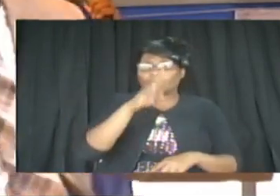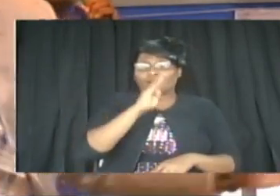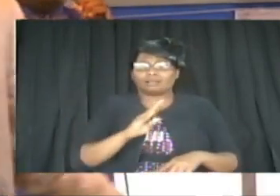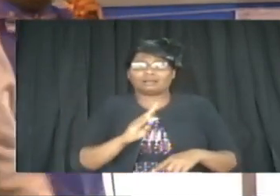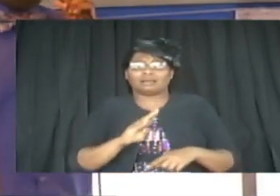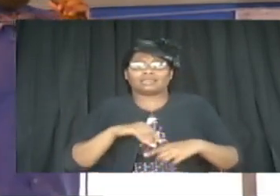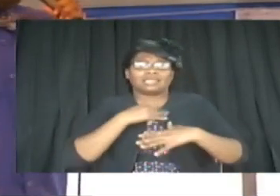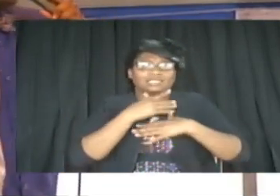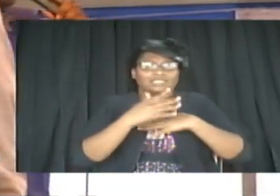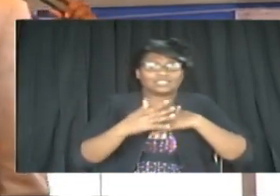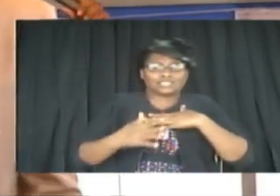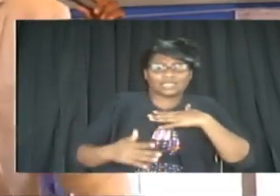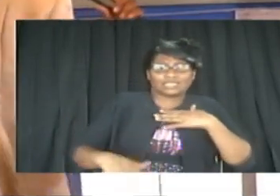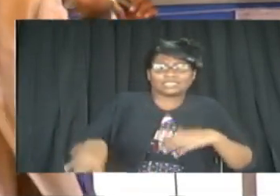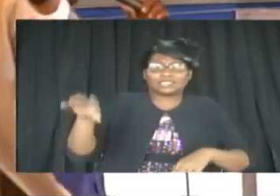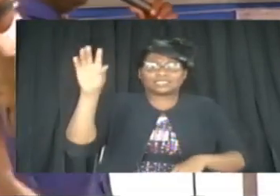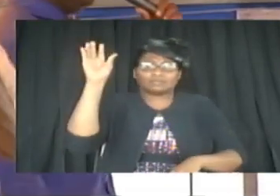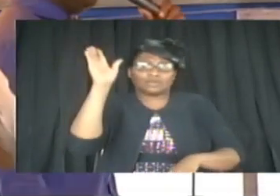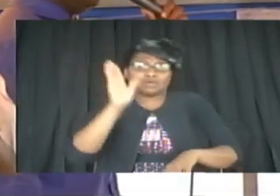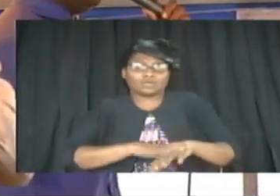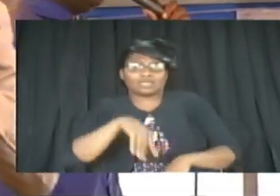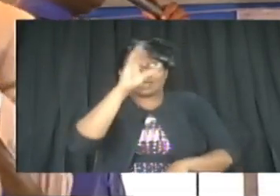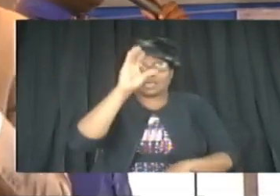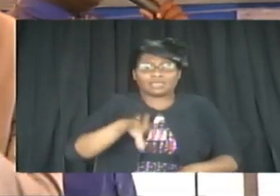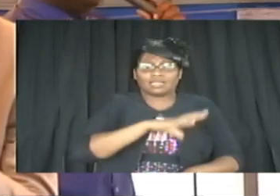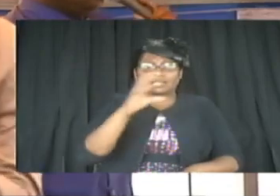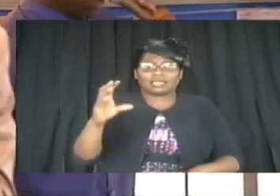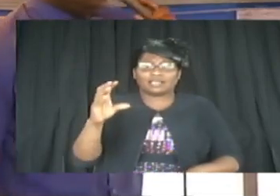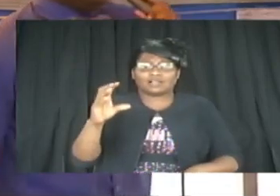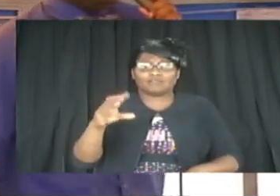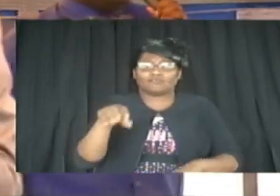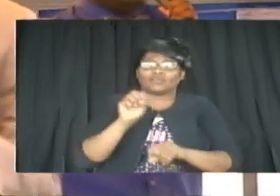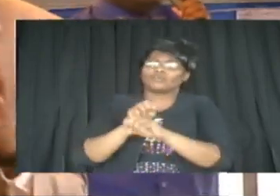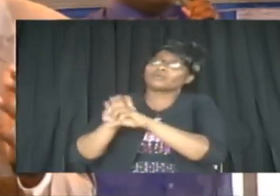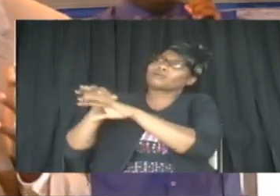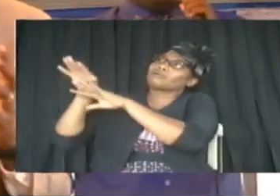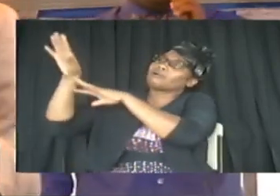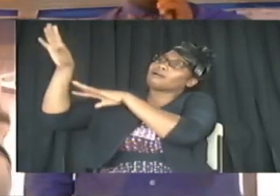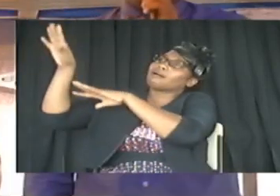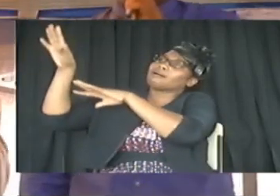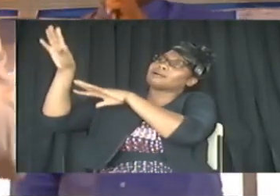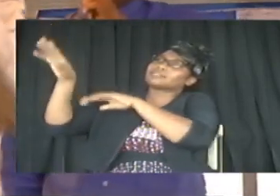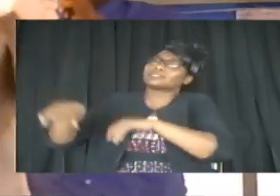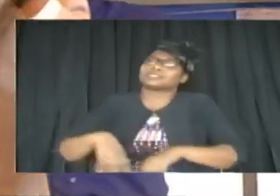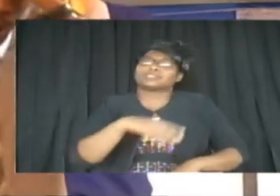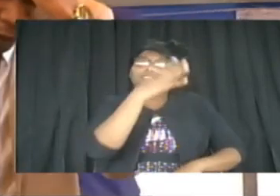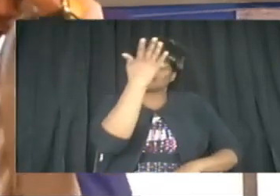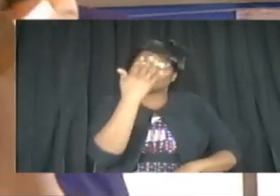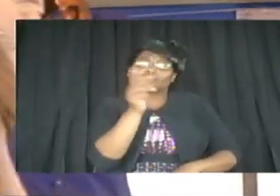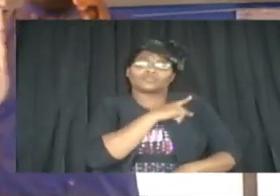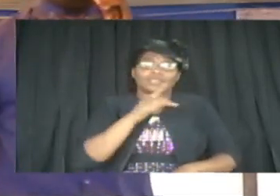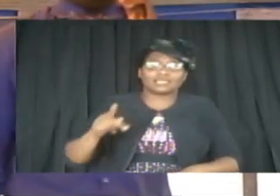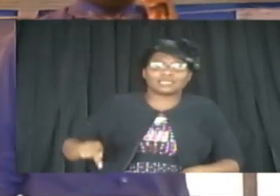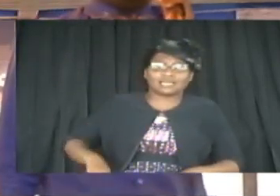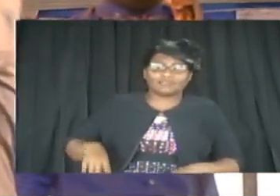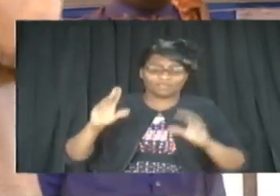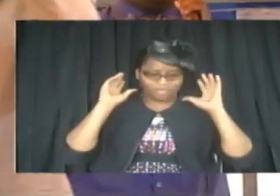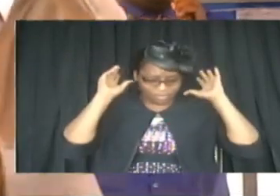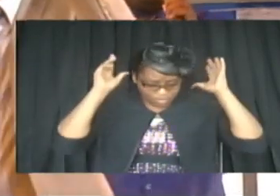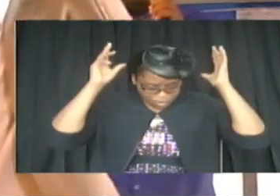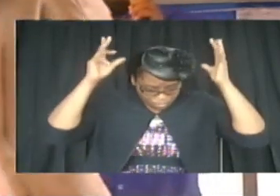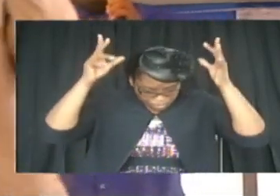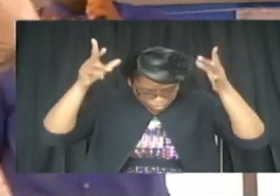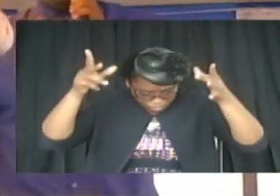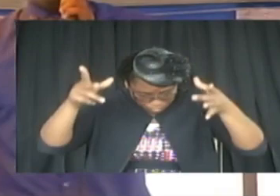cross. I can't imagine that day when I'm before the King of Kings. No wonder they took off their crown, the 24